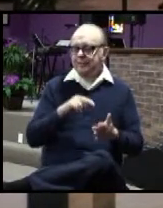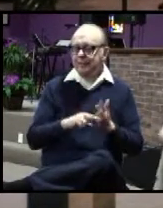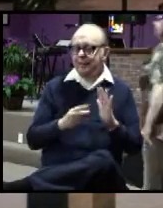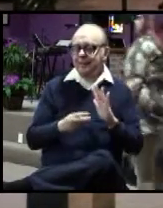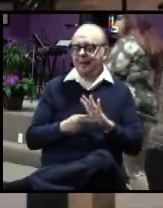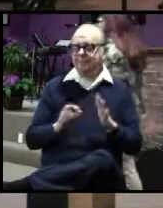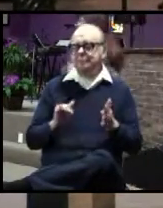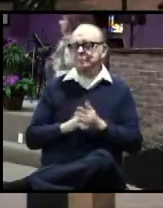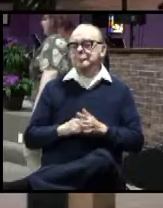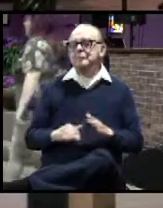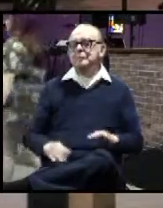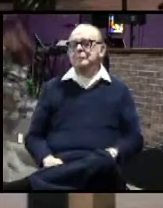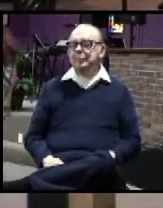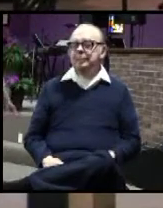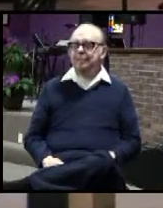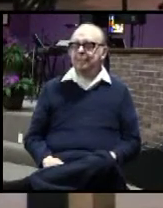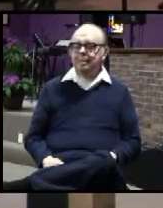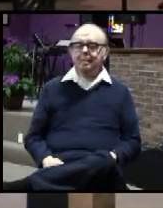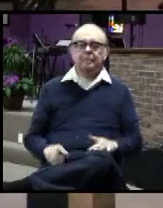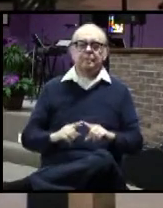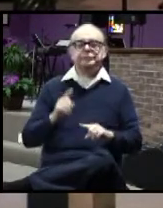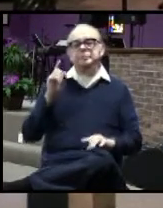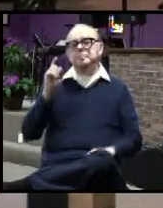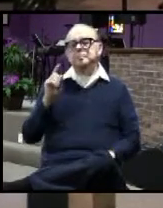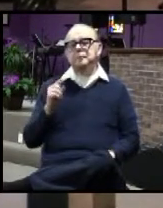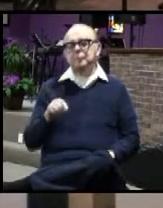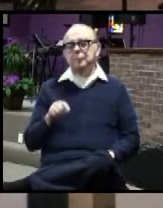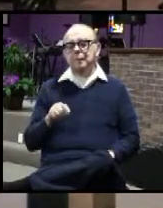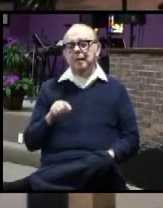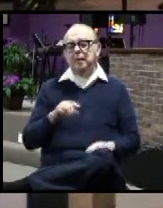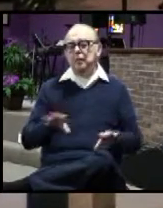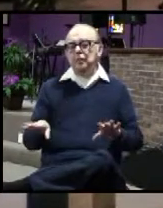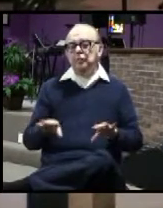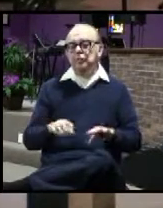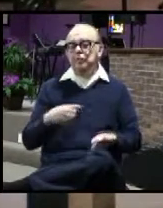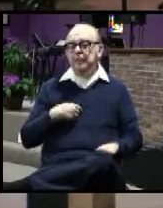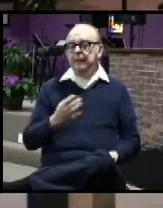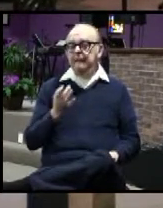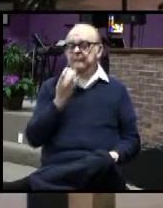Okay? But I need you to do me a favor.